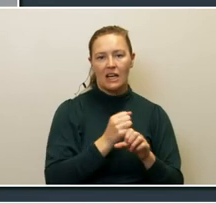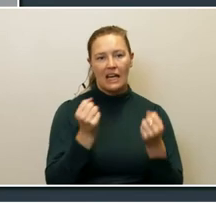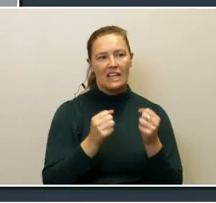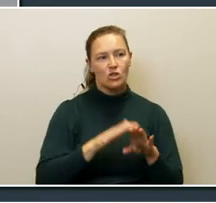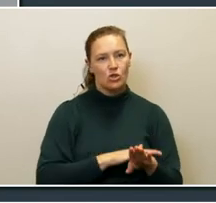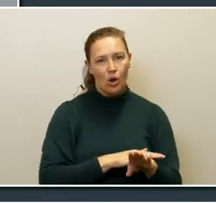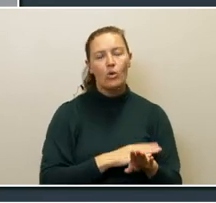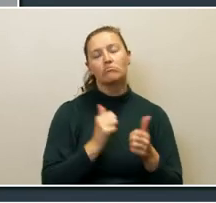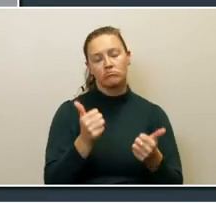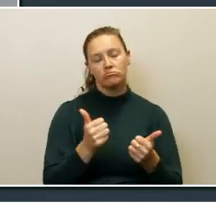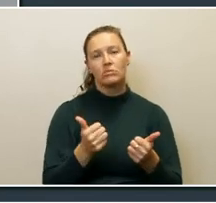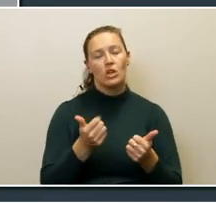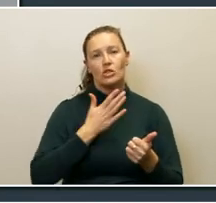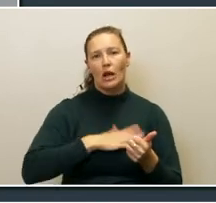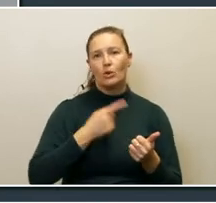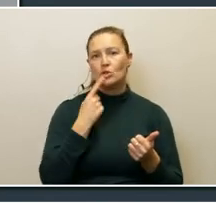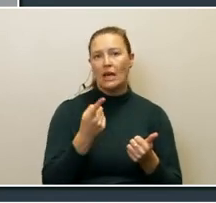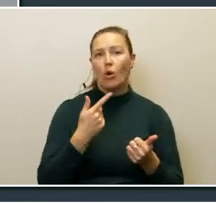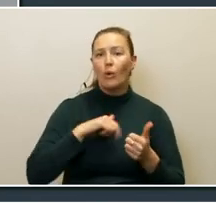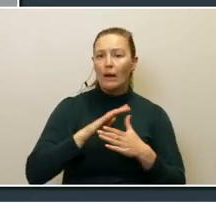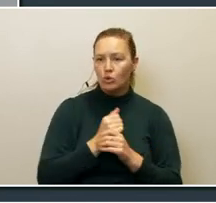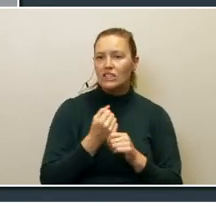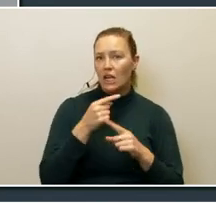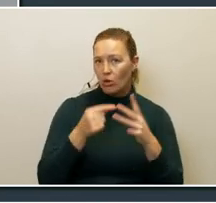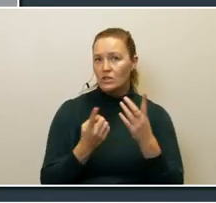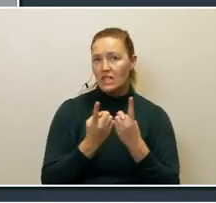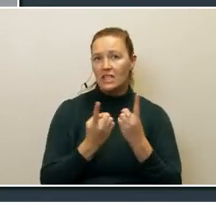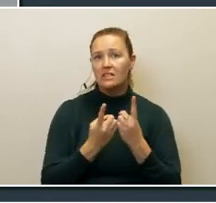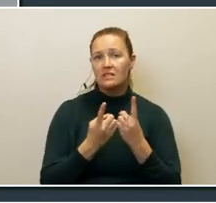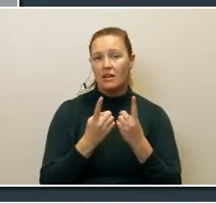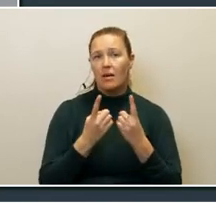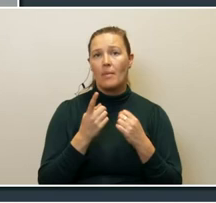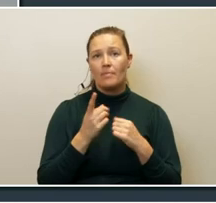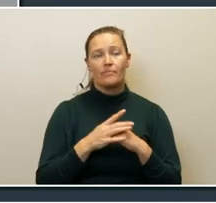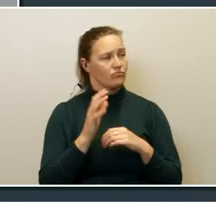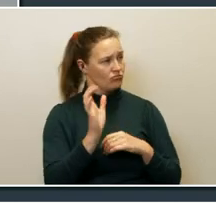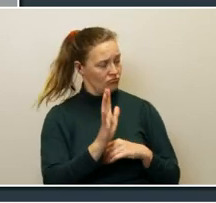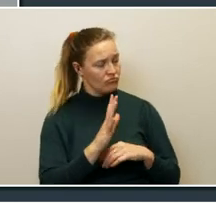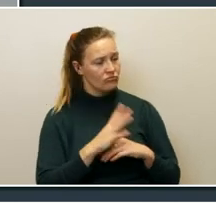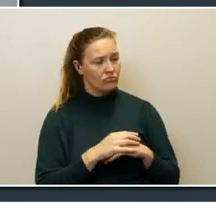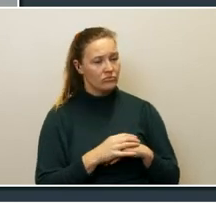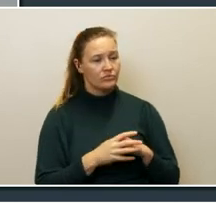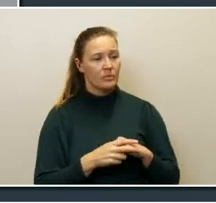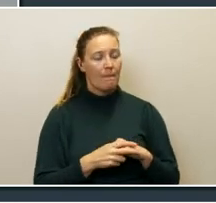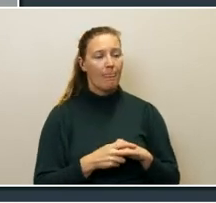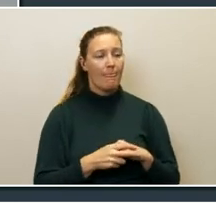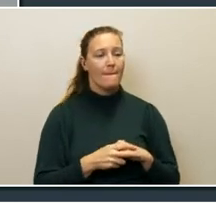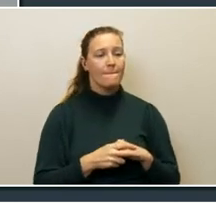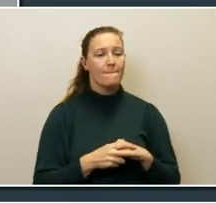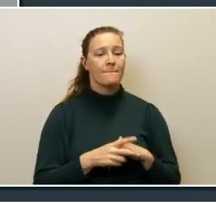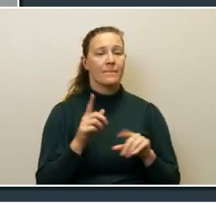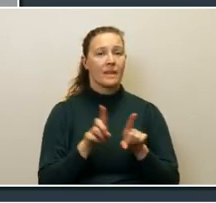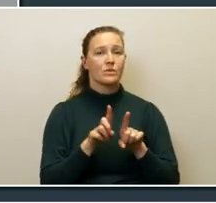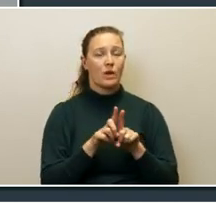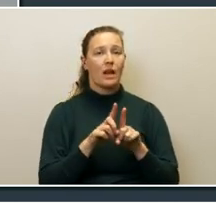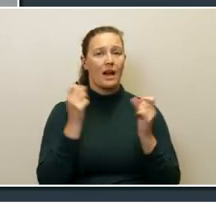So I don't want to sound like we're not appreciative of the things that have happened. Not at all. And I also